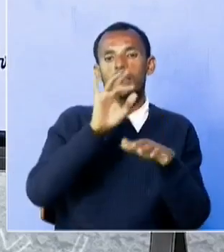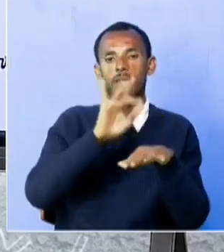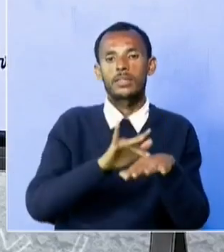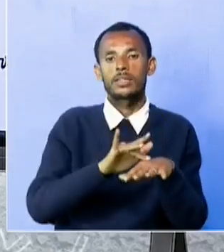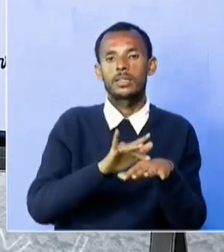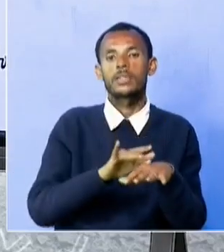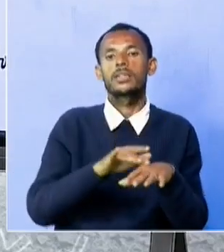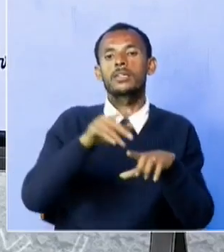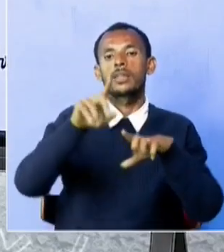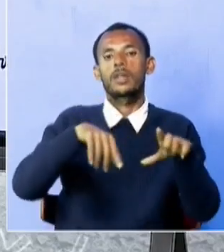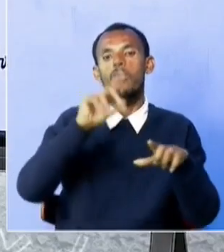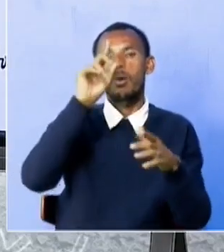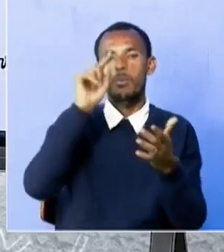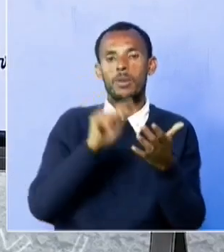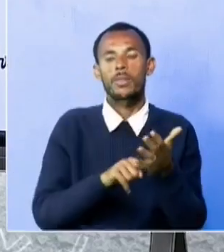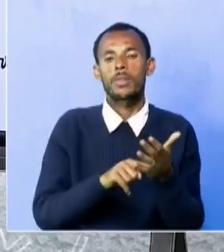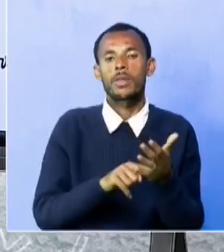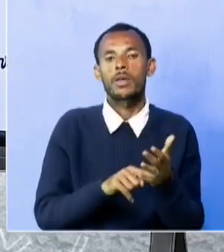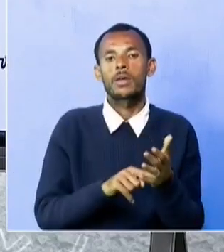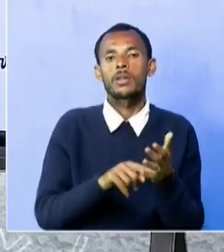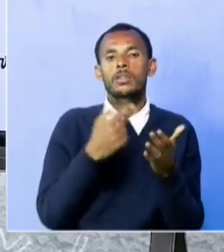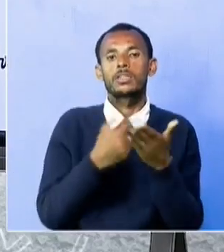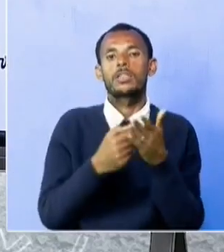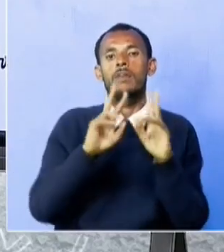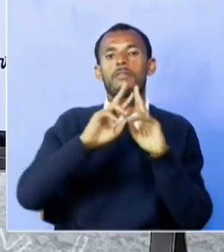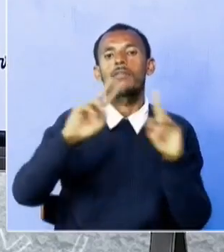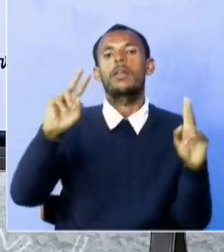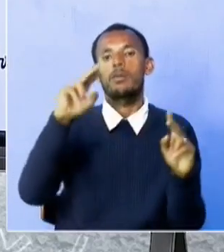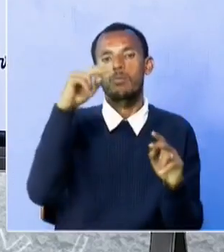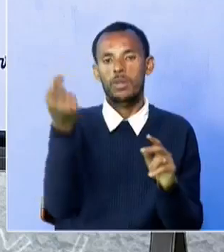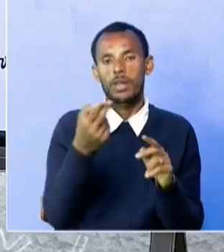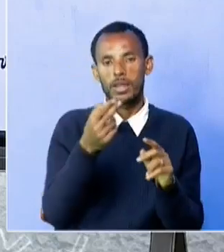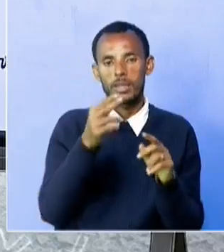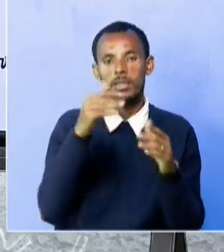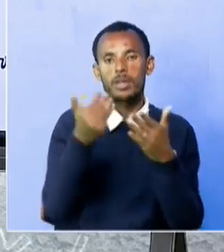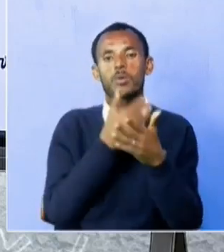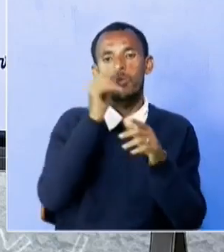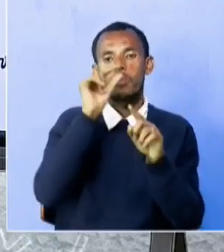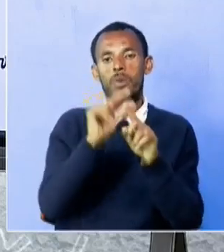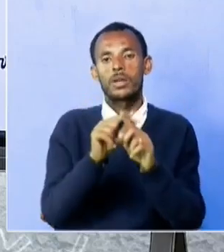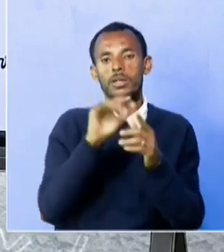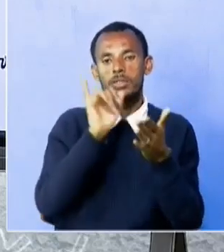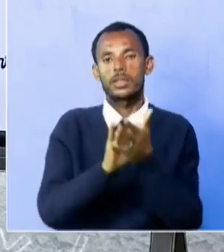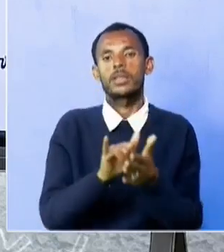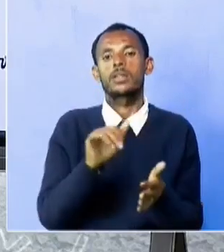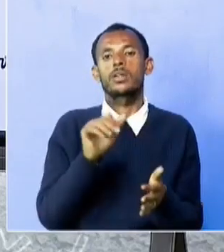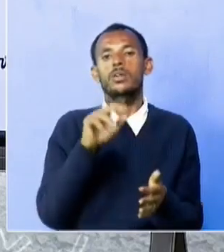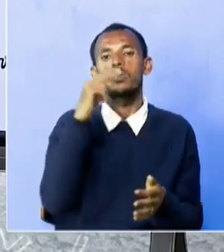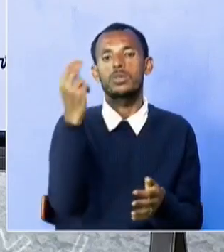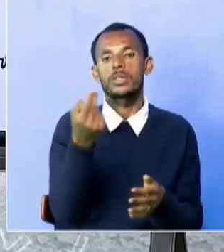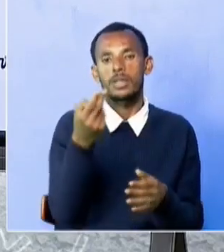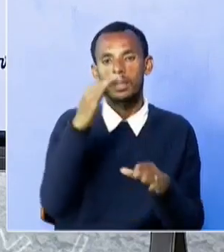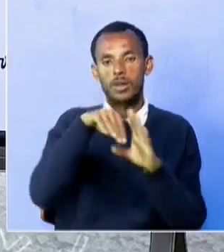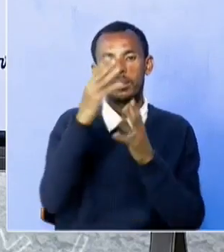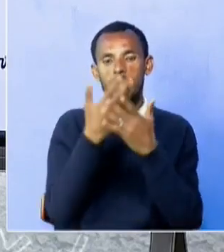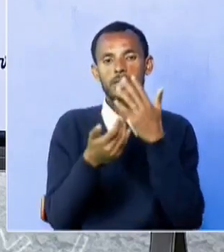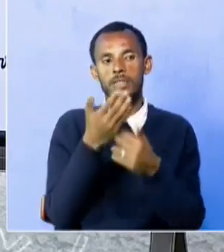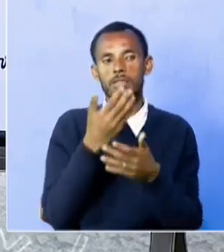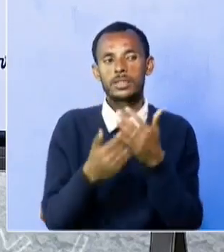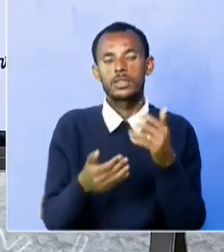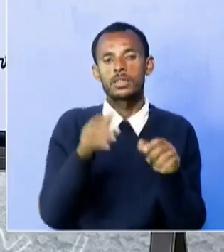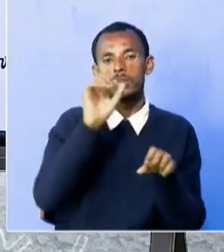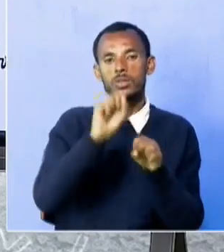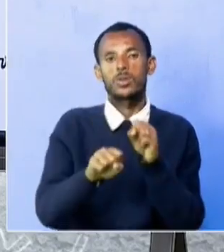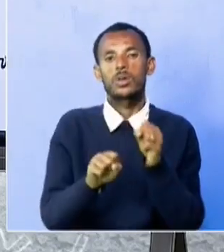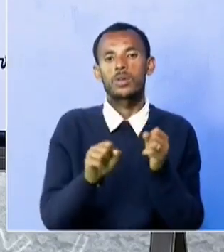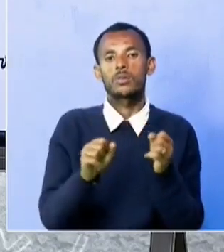at only 1 point, okay? These are very important terminologies that we will be using in our discussion. So you